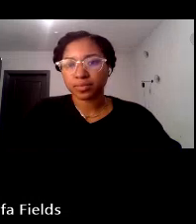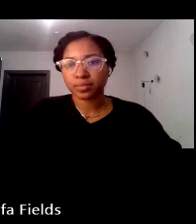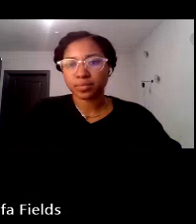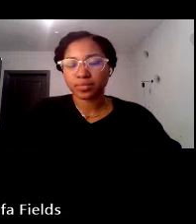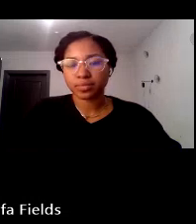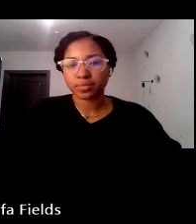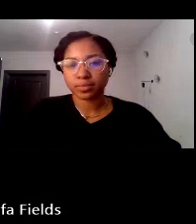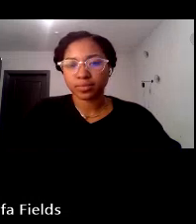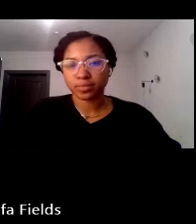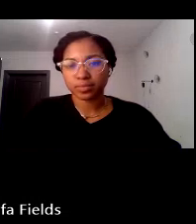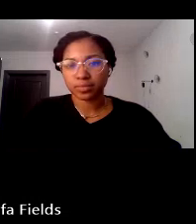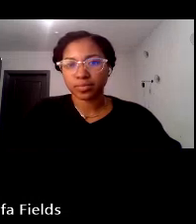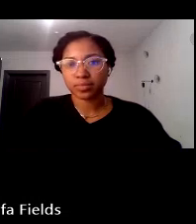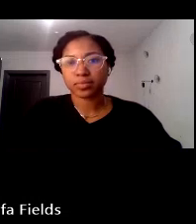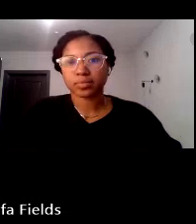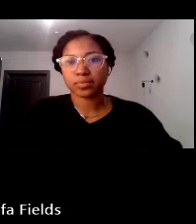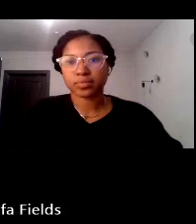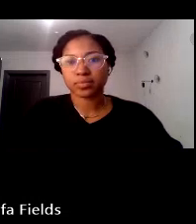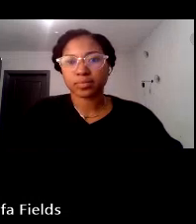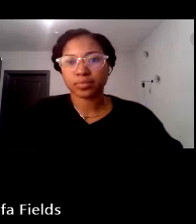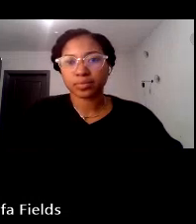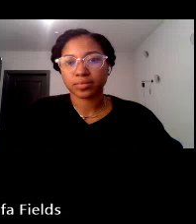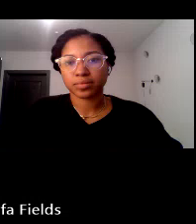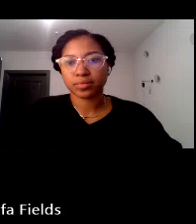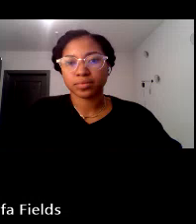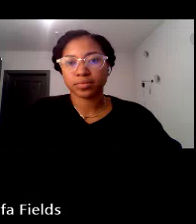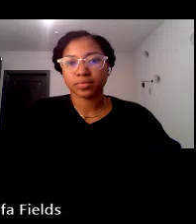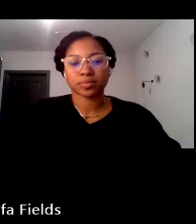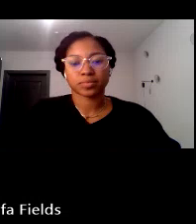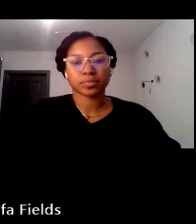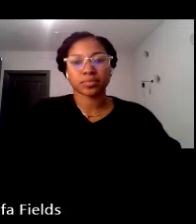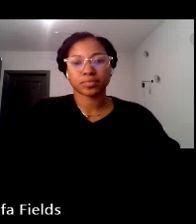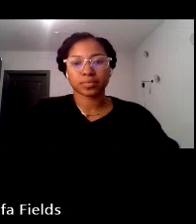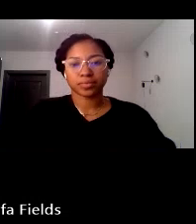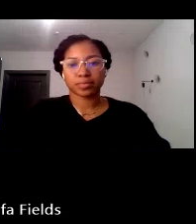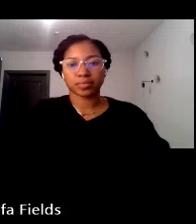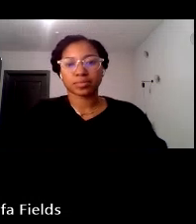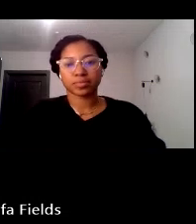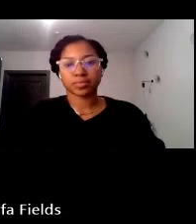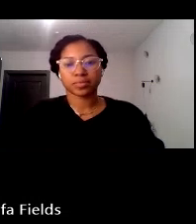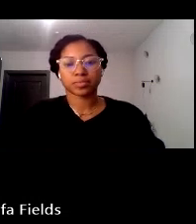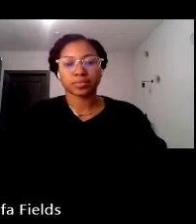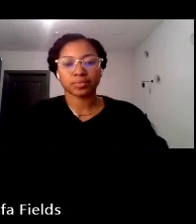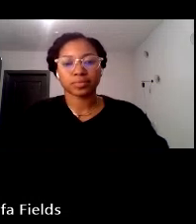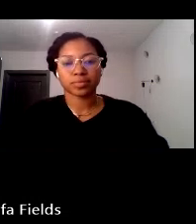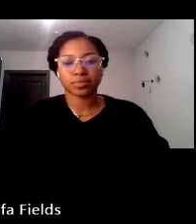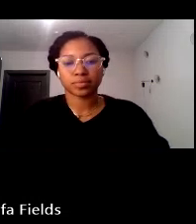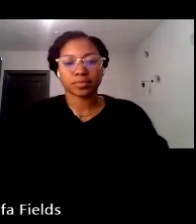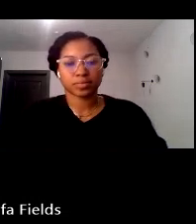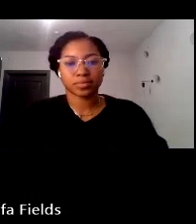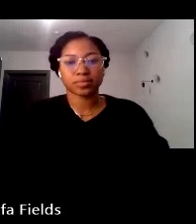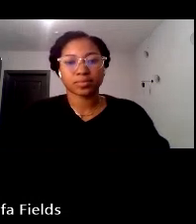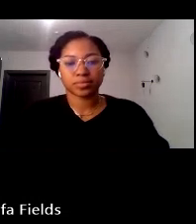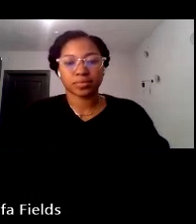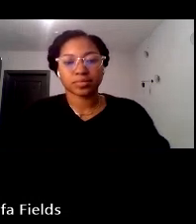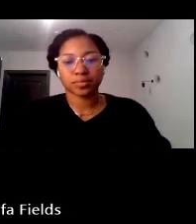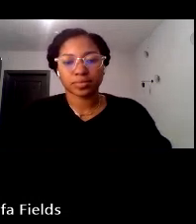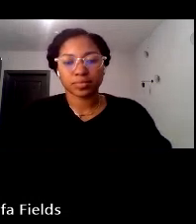link here that you can go to litmus.com and create your user word and password, user ID and